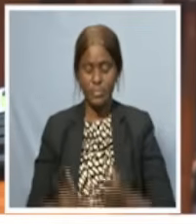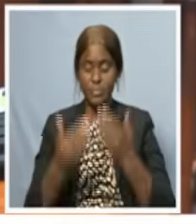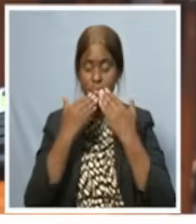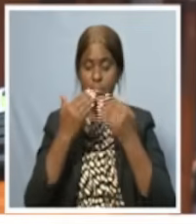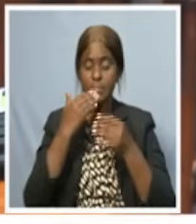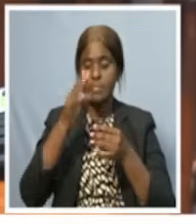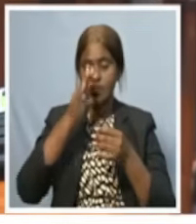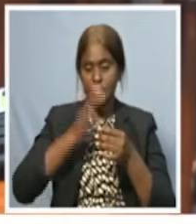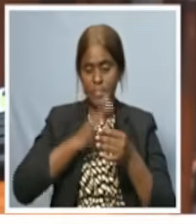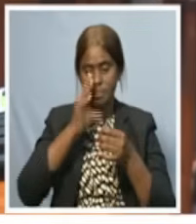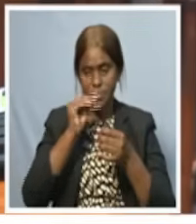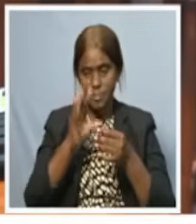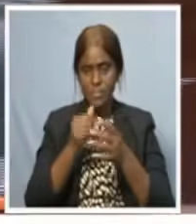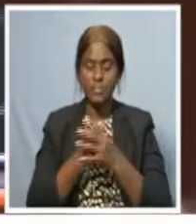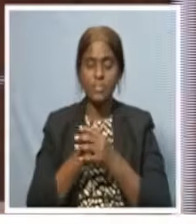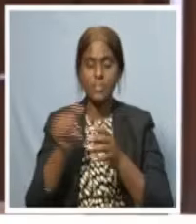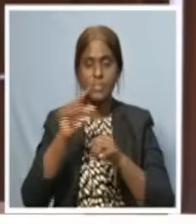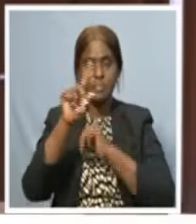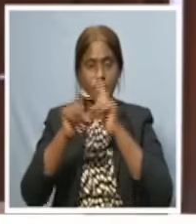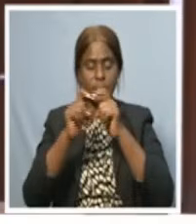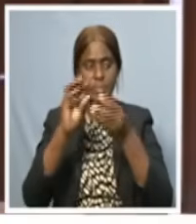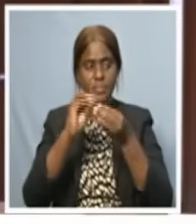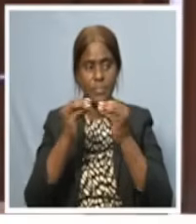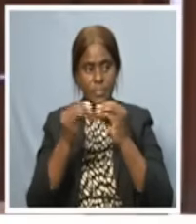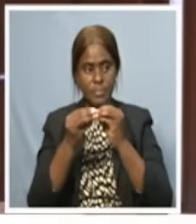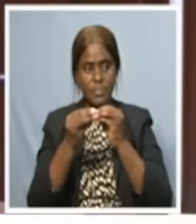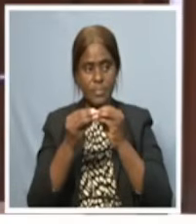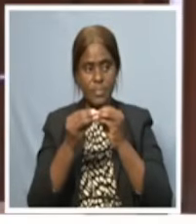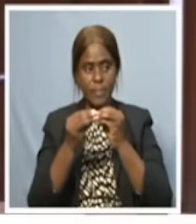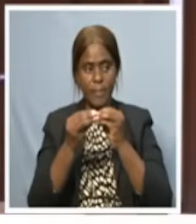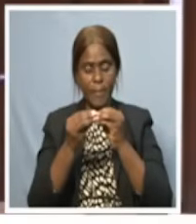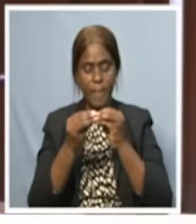Thank you, Madam Speaker. Question number